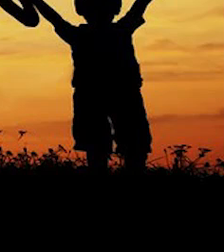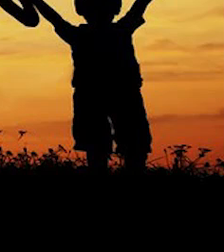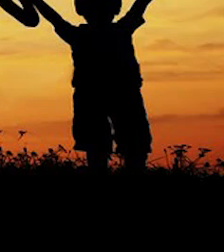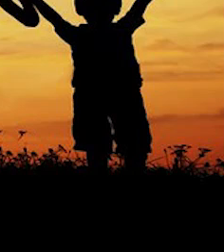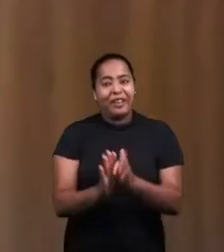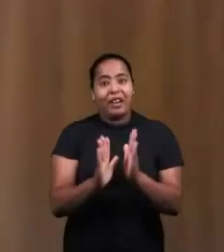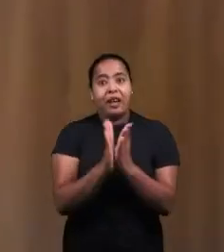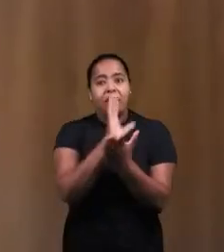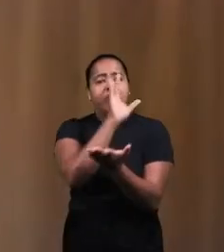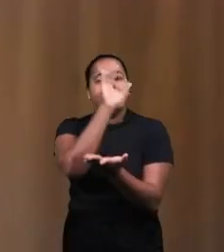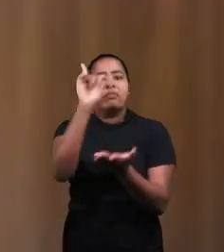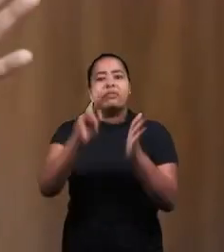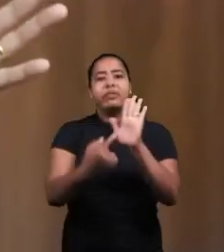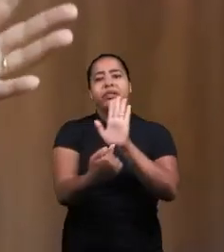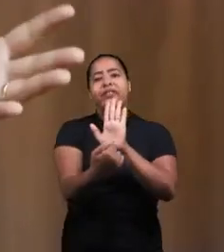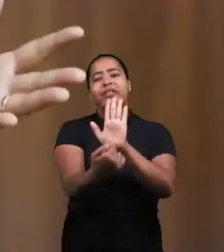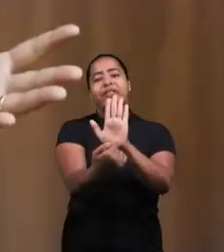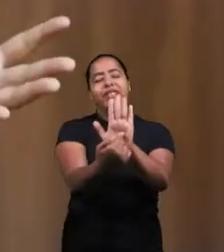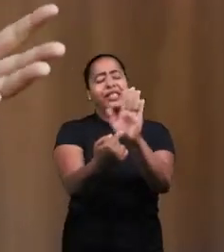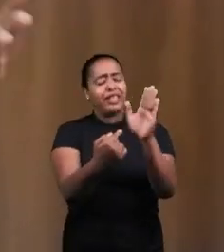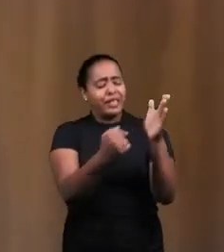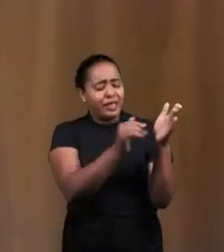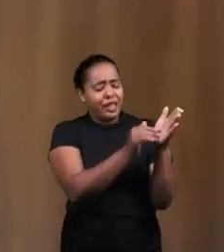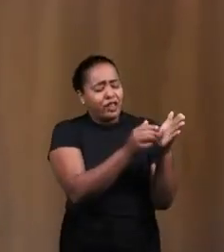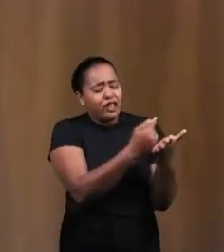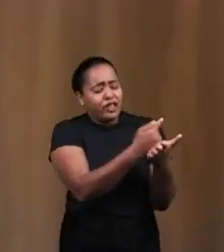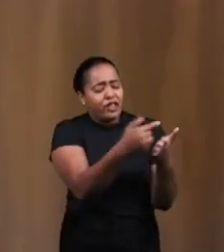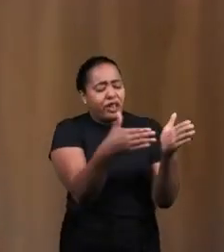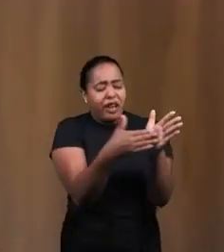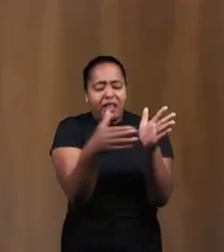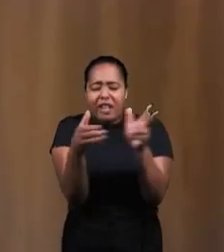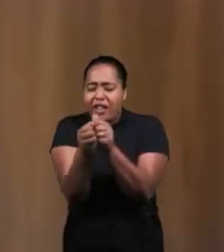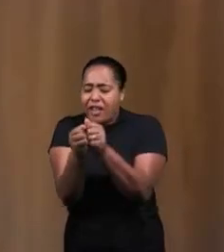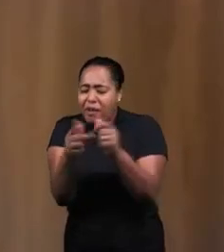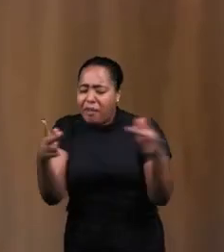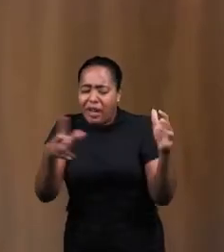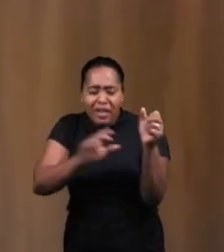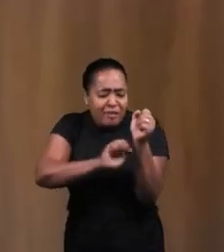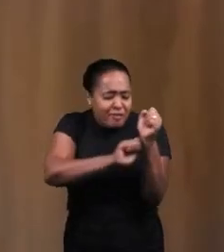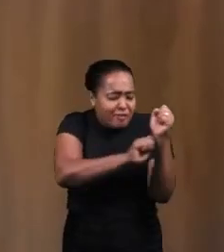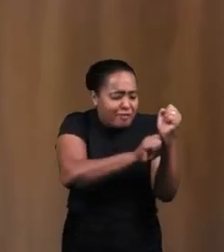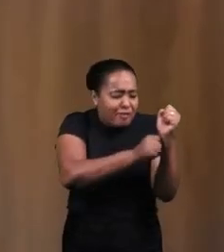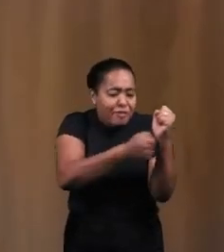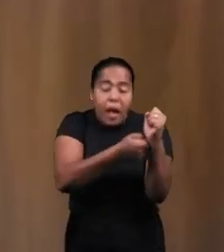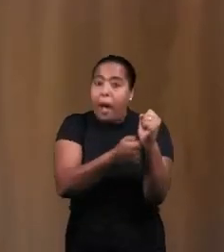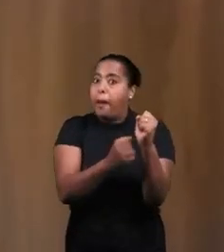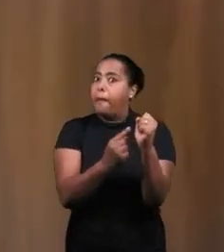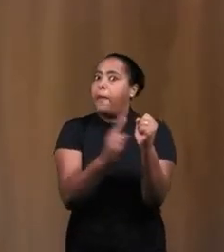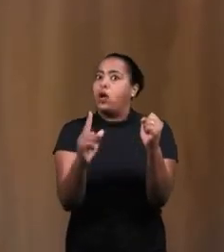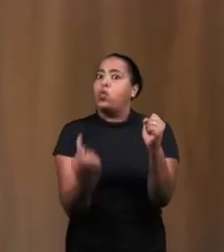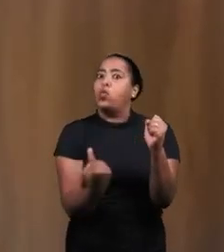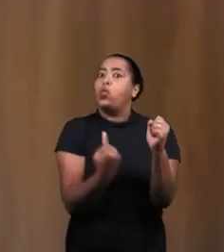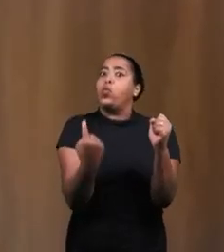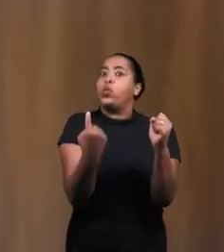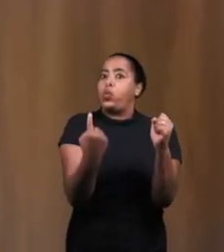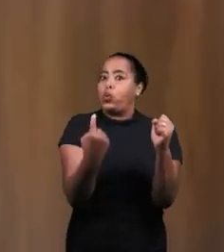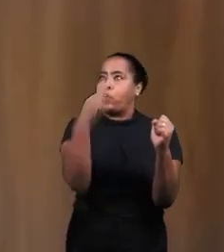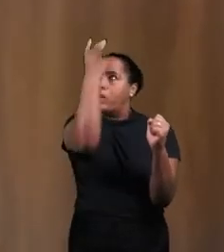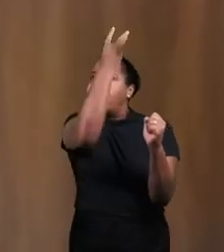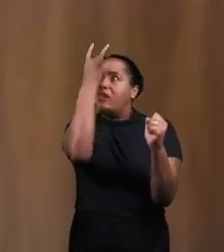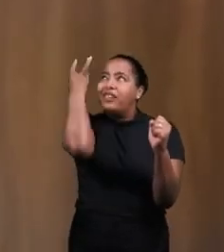thing. The Word of God is full of mysteries that only the Holy Spirit can reveal to